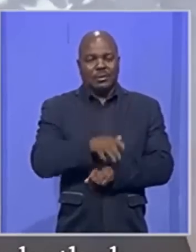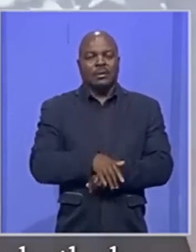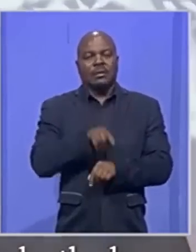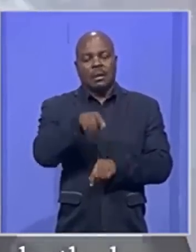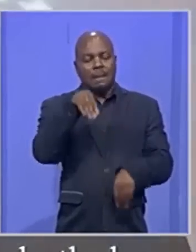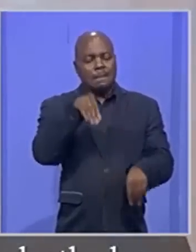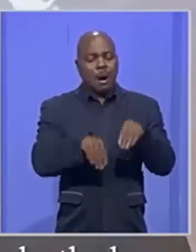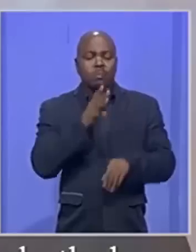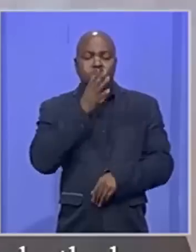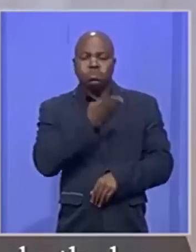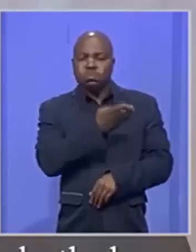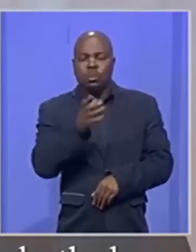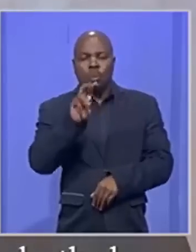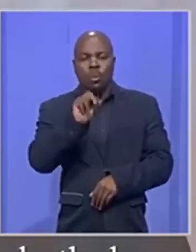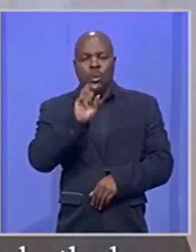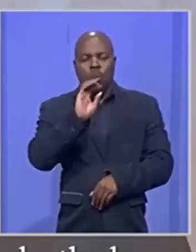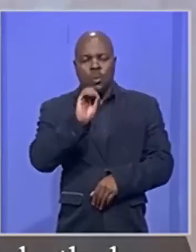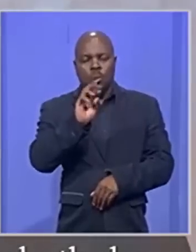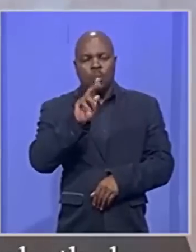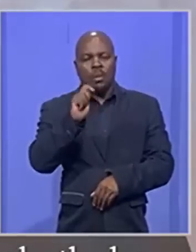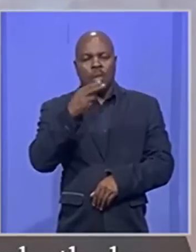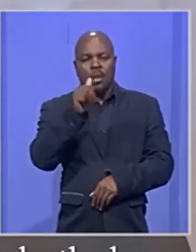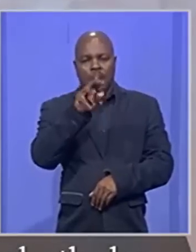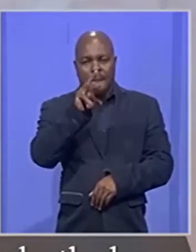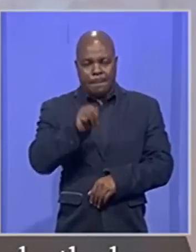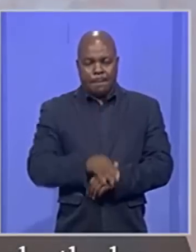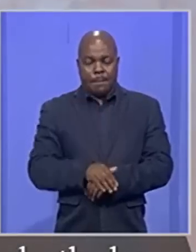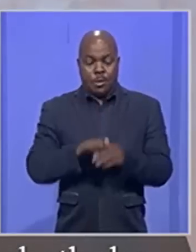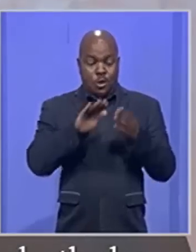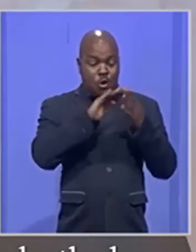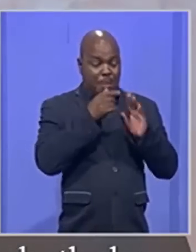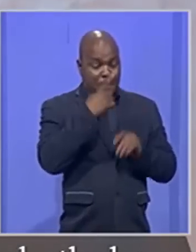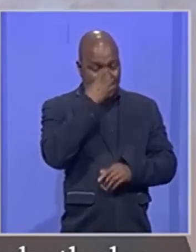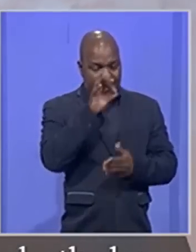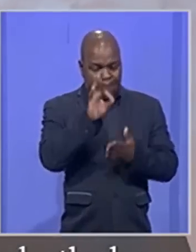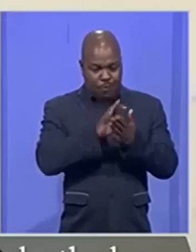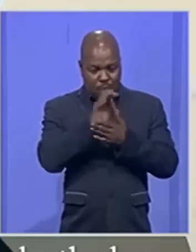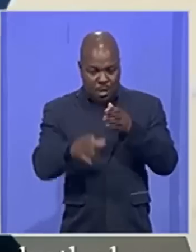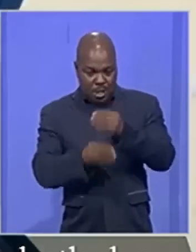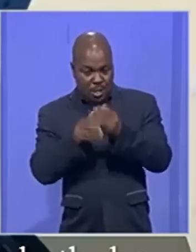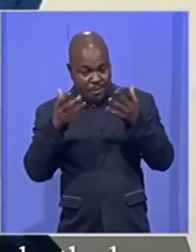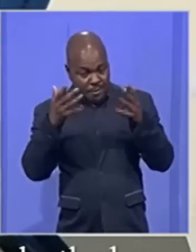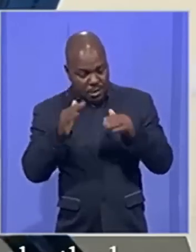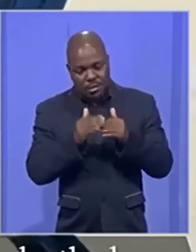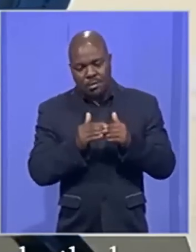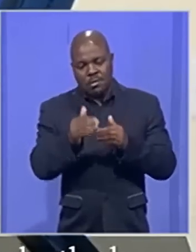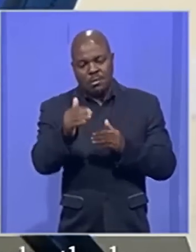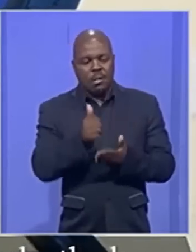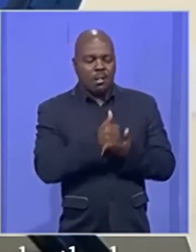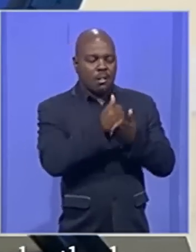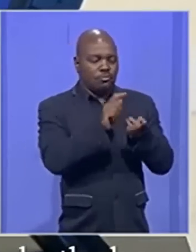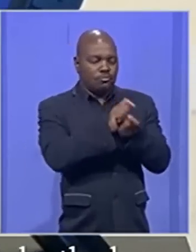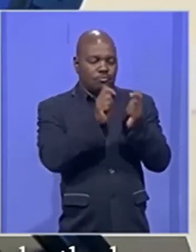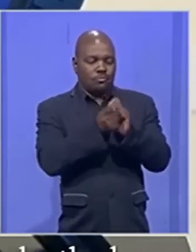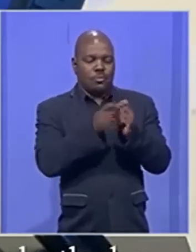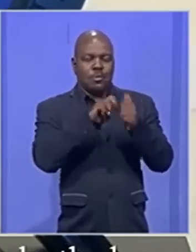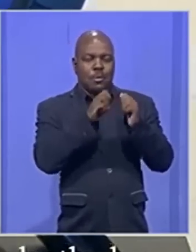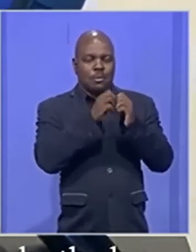Northam. Baahi ba re ba tshepa hore dikgetho tsena tsa tlatsetso di tla tlisa tharollo le diphetoho.